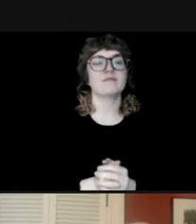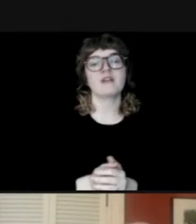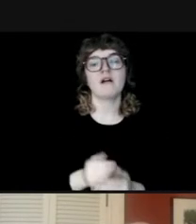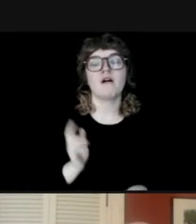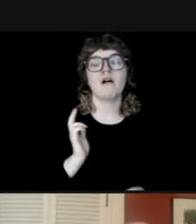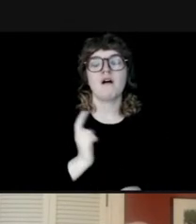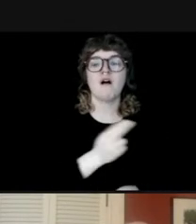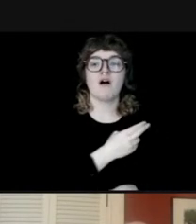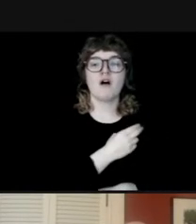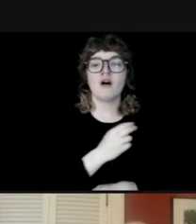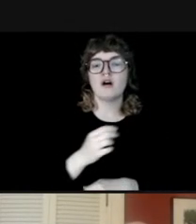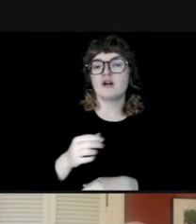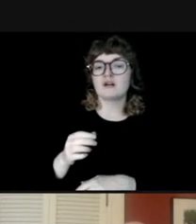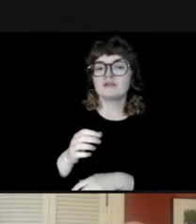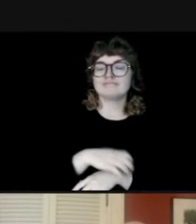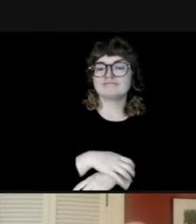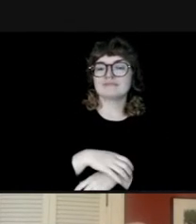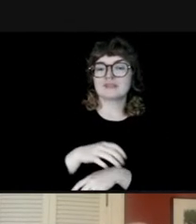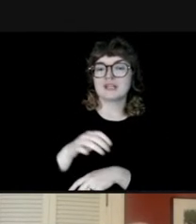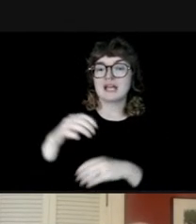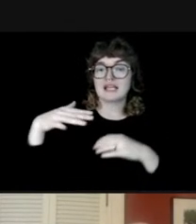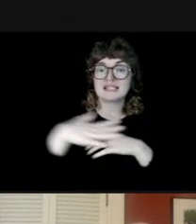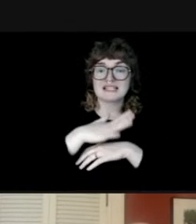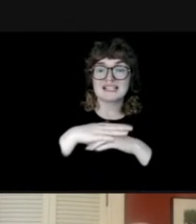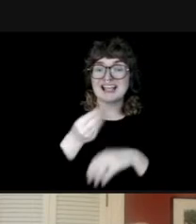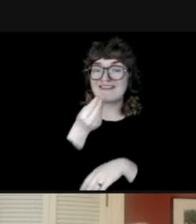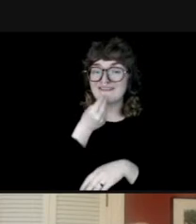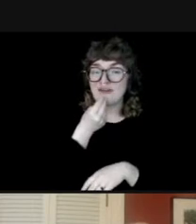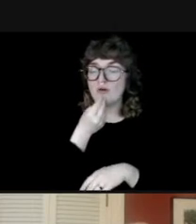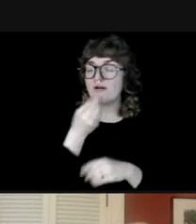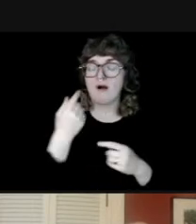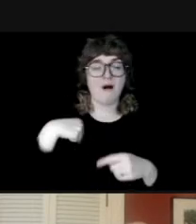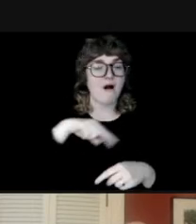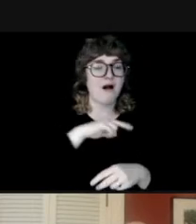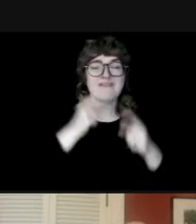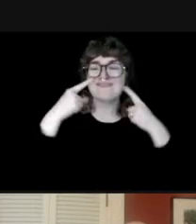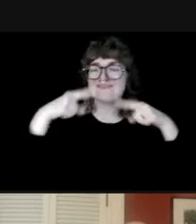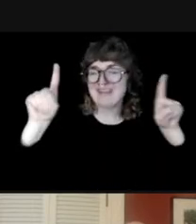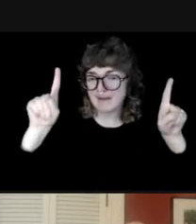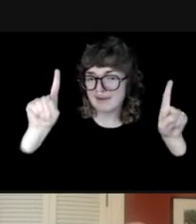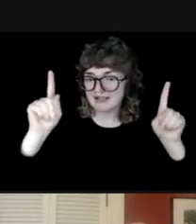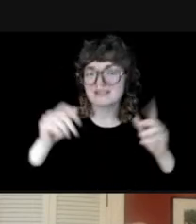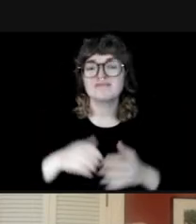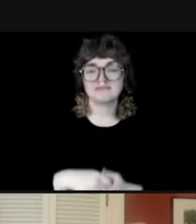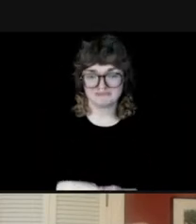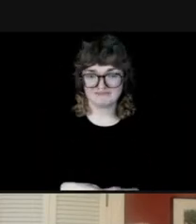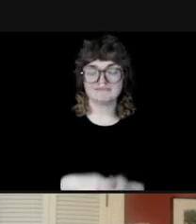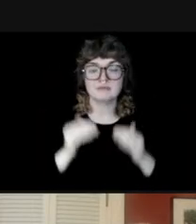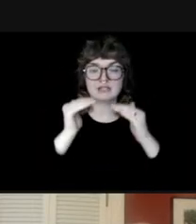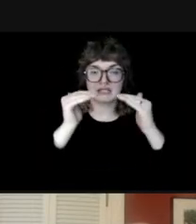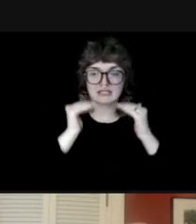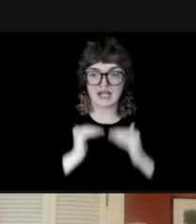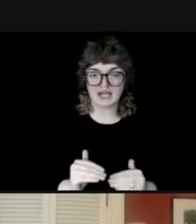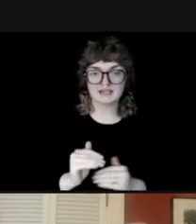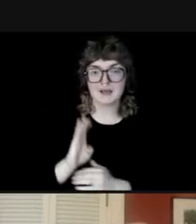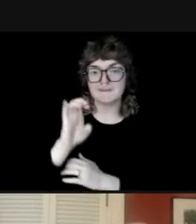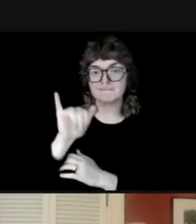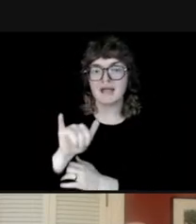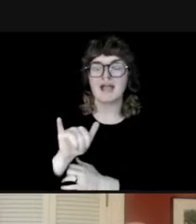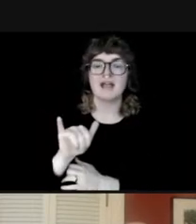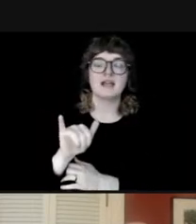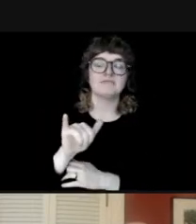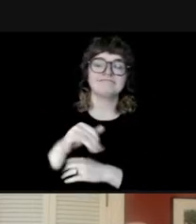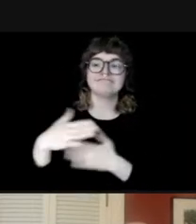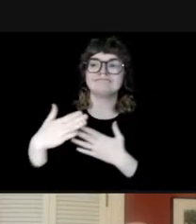Our bay seafood has made Maryland very, very famous. Next. The bay has become a local